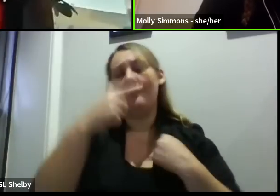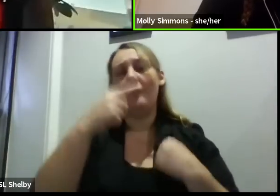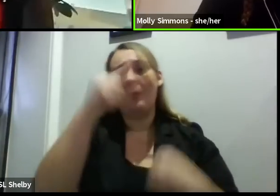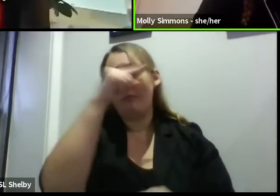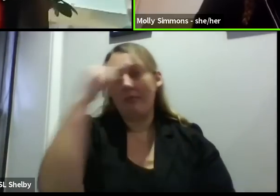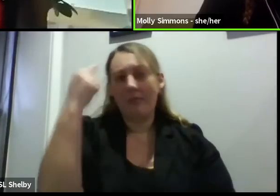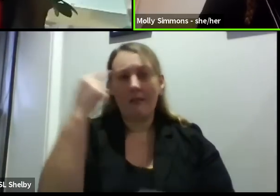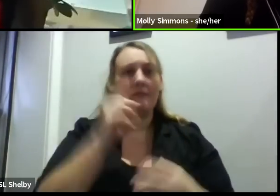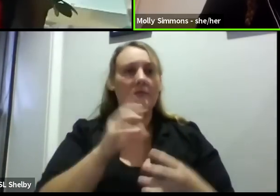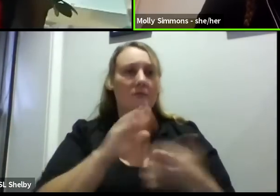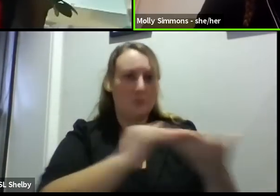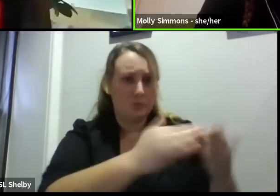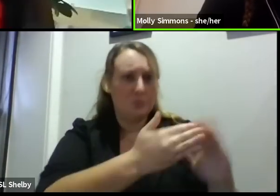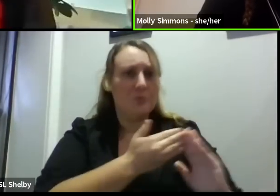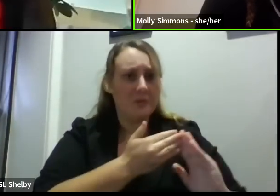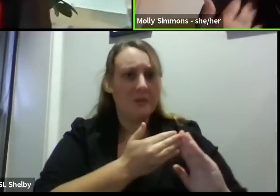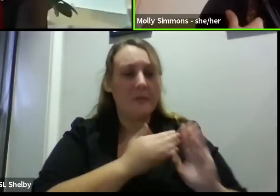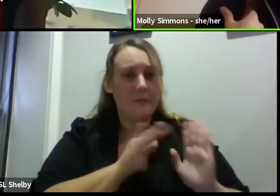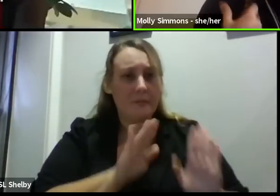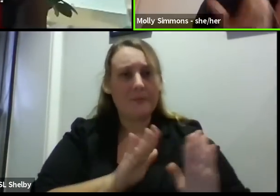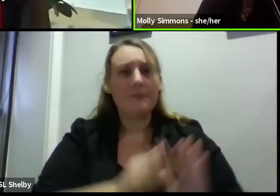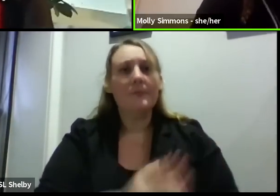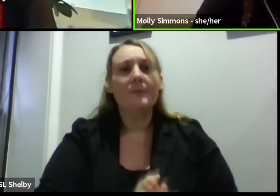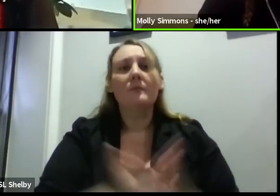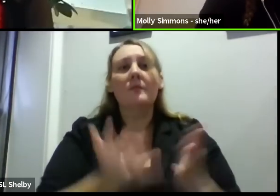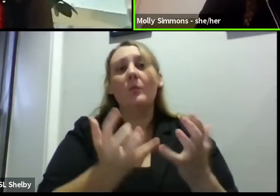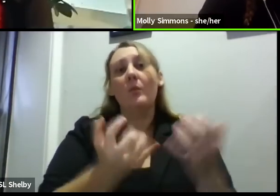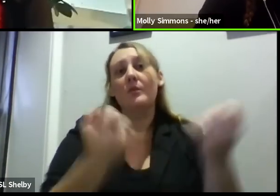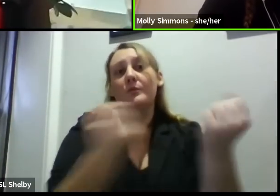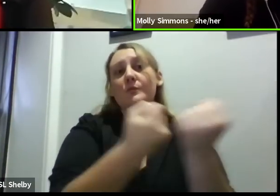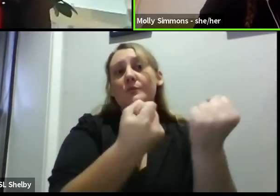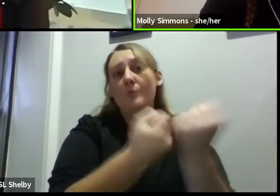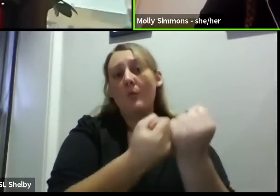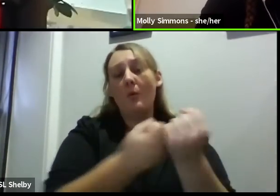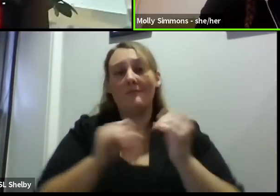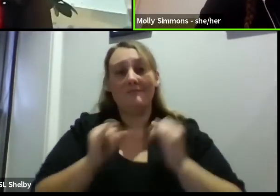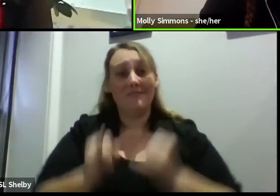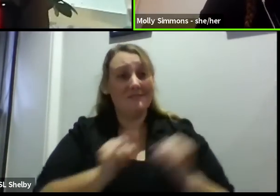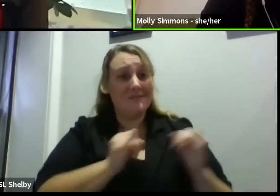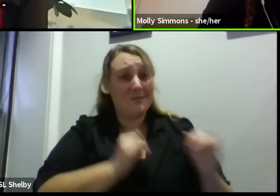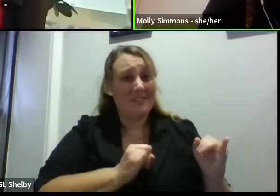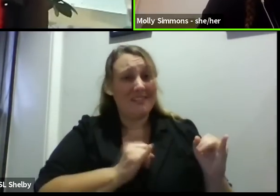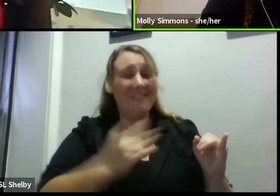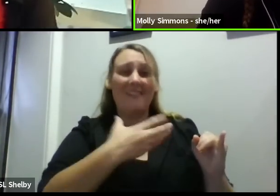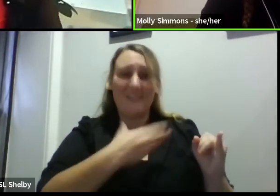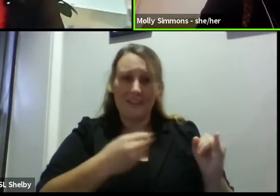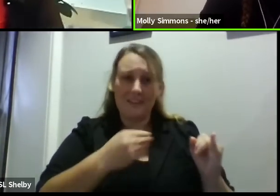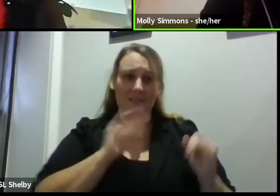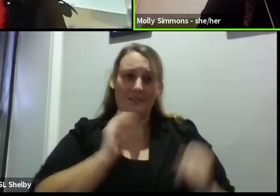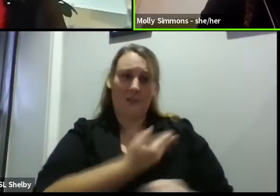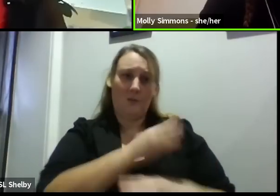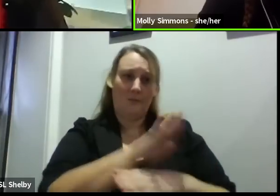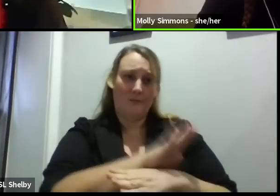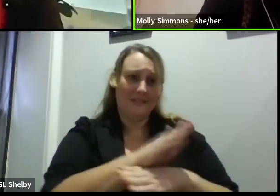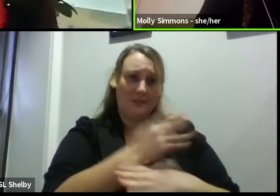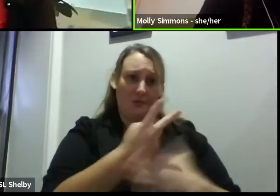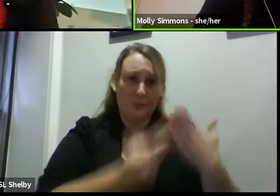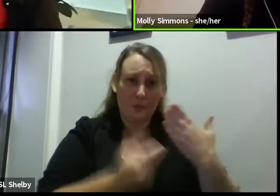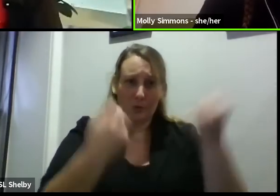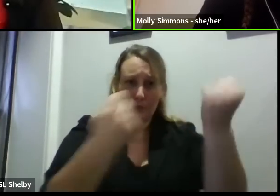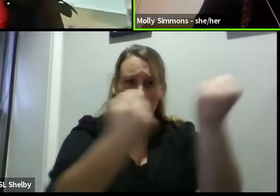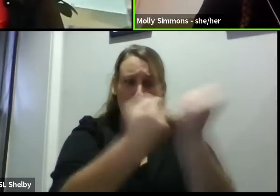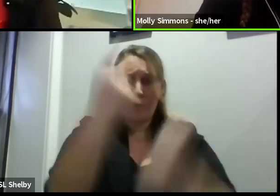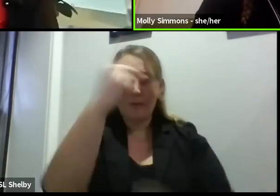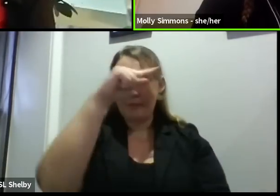We also want to voice our support individually and as an organization for the Black Lives Matter movement and use our platform to speak